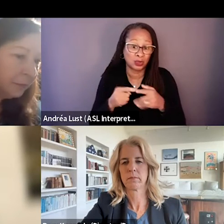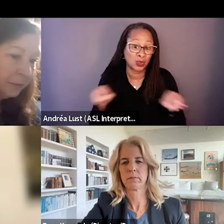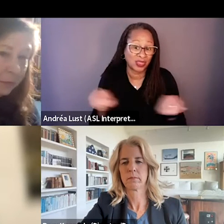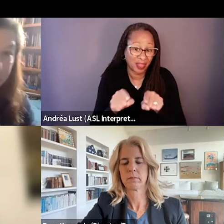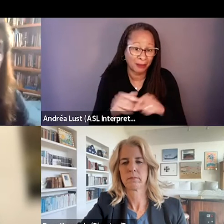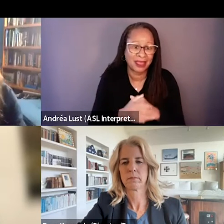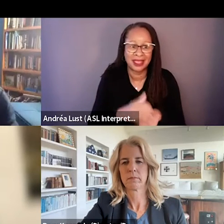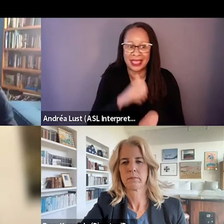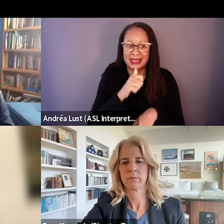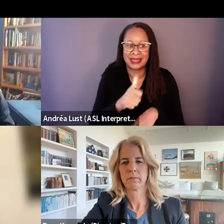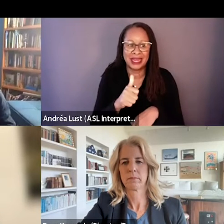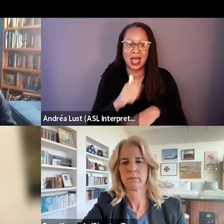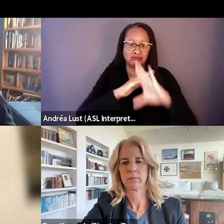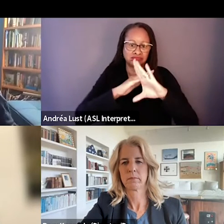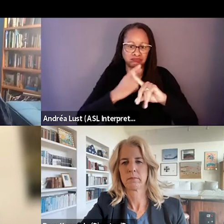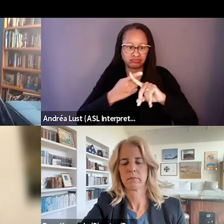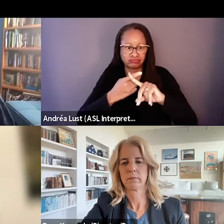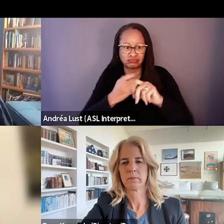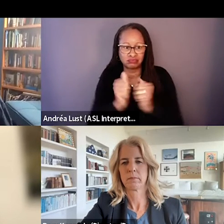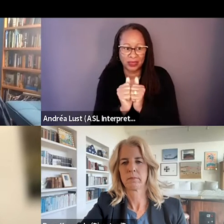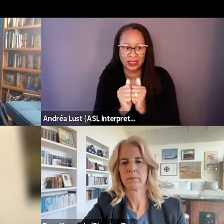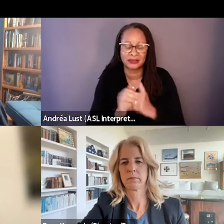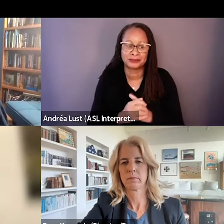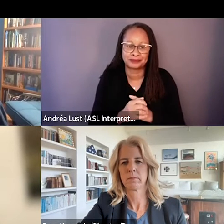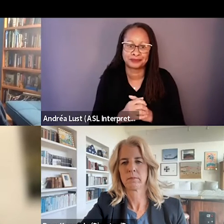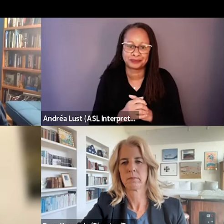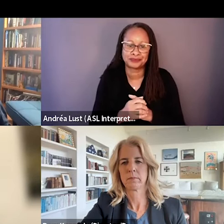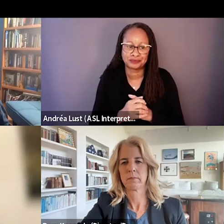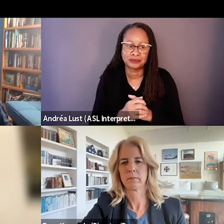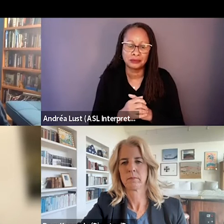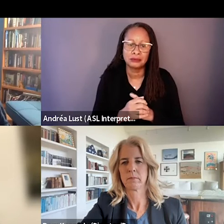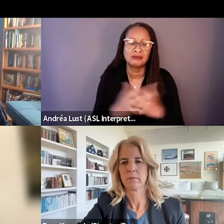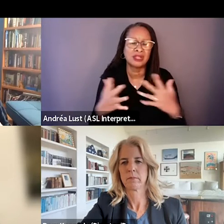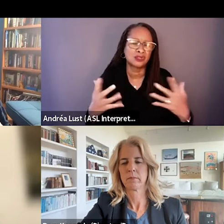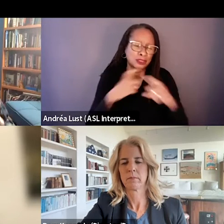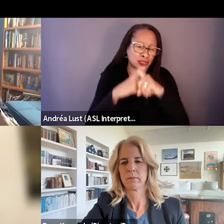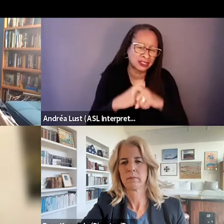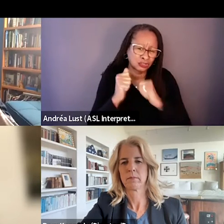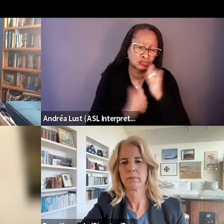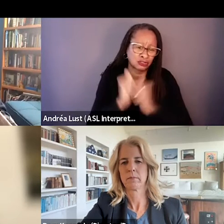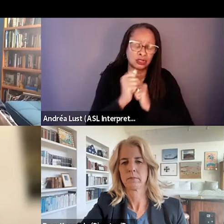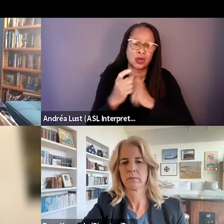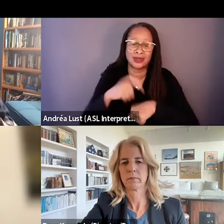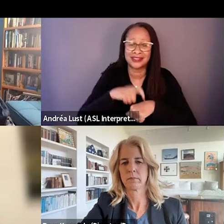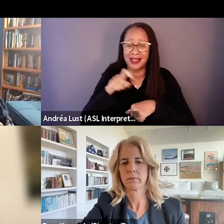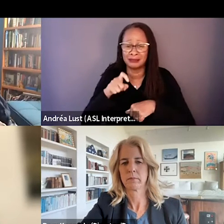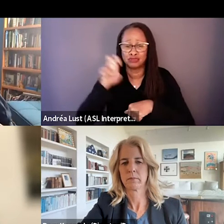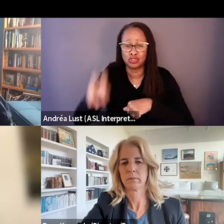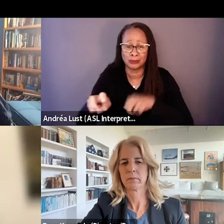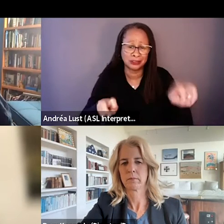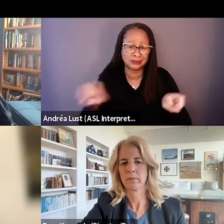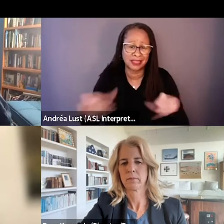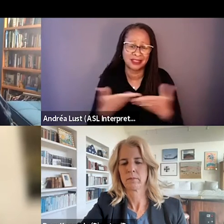not get in their way with, you know, overly complex structure or time jumps or things